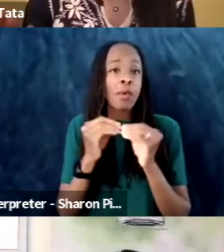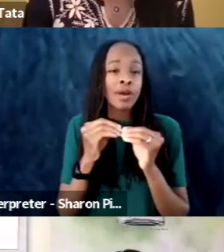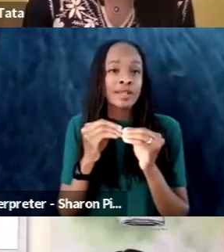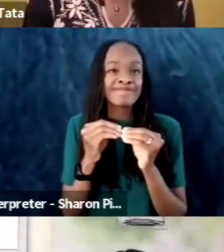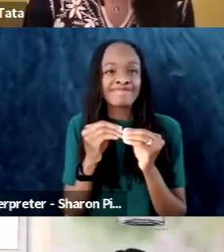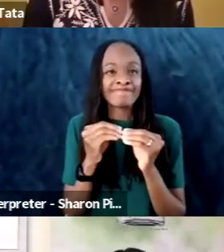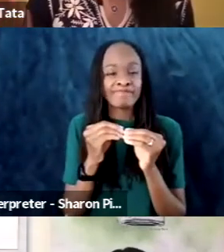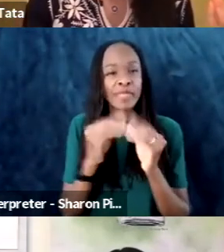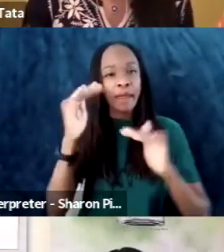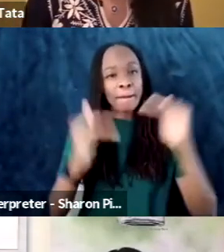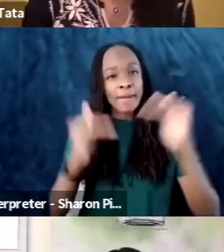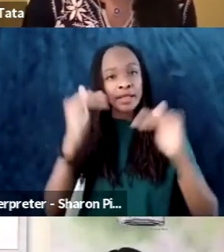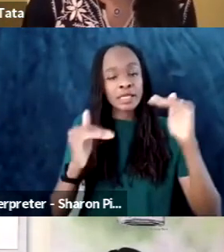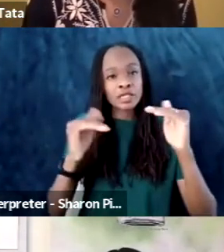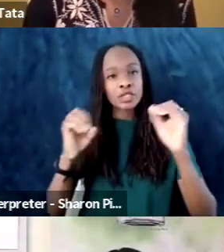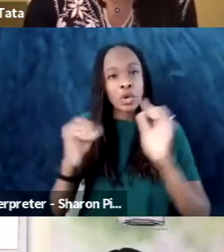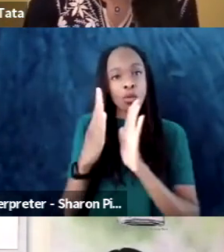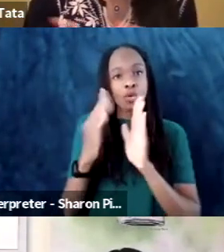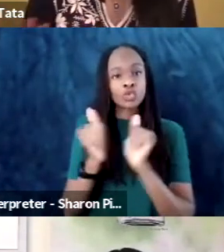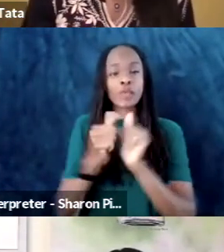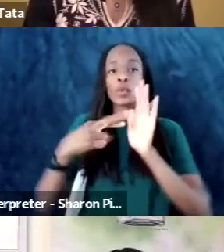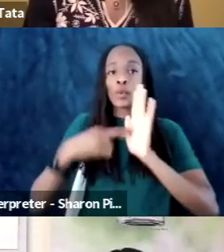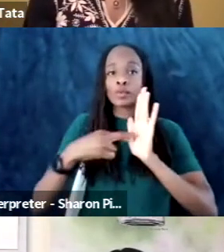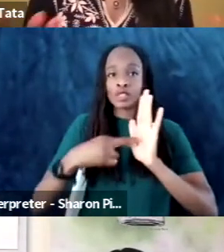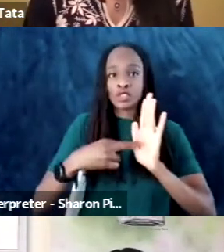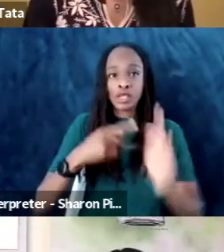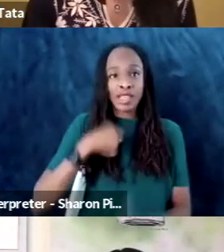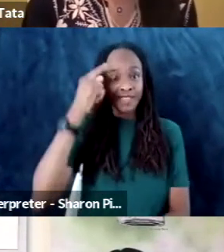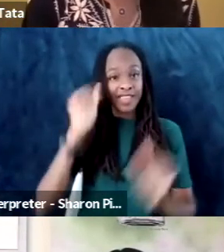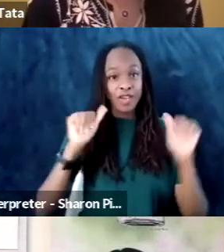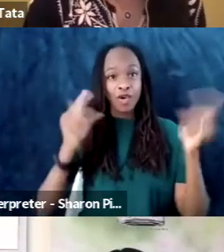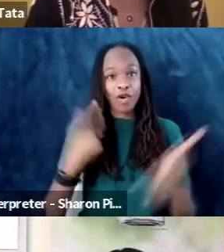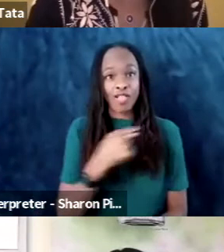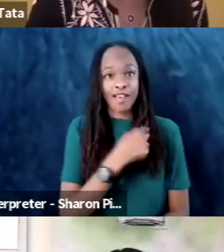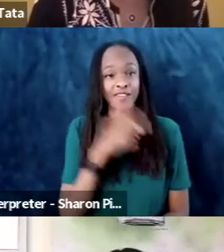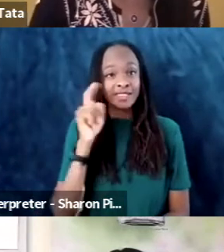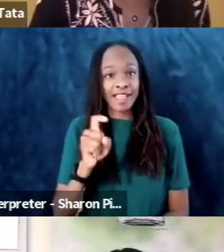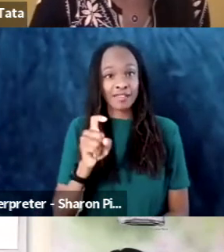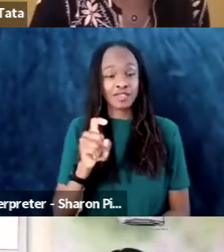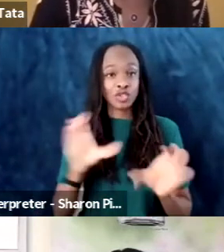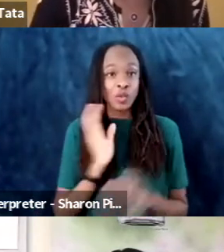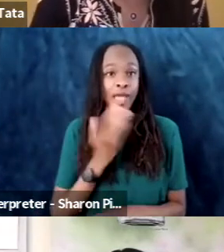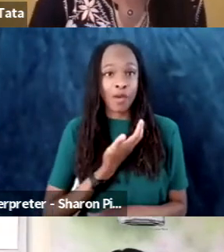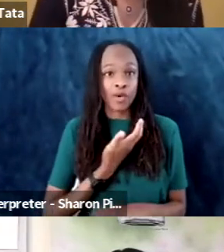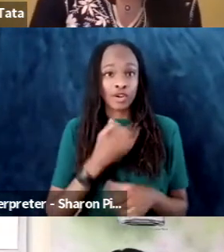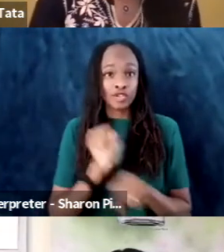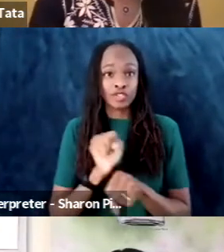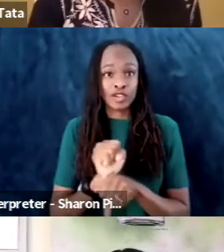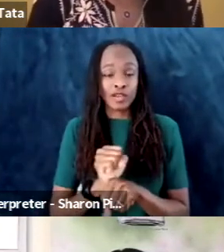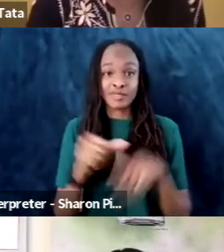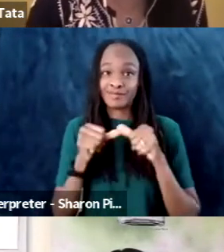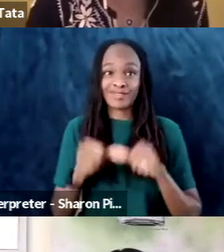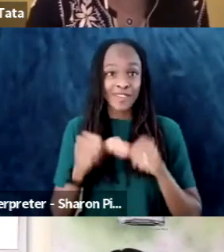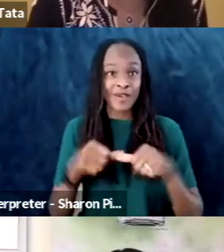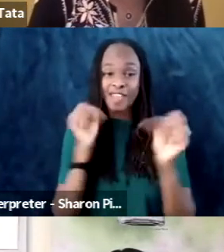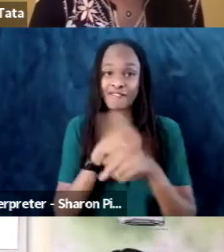of balanced approach of representation. And I think all of us have to do our bit. It's an ongoing fight, as